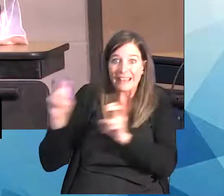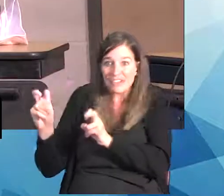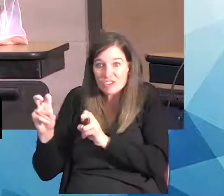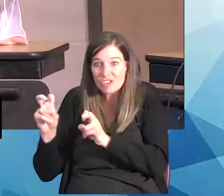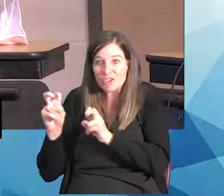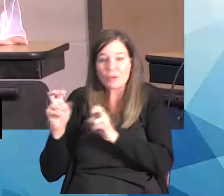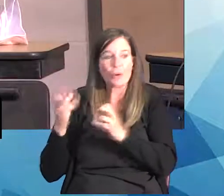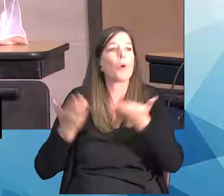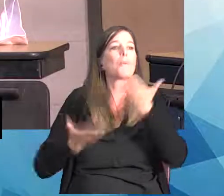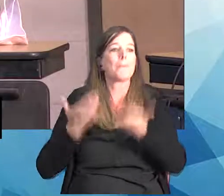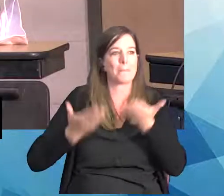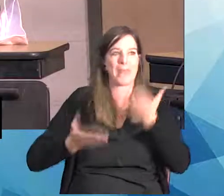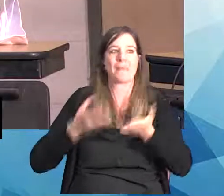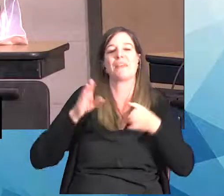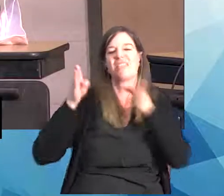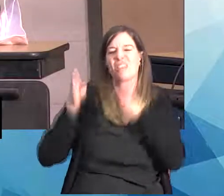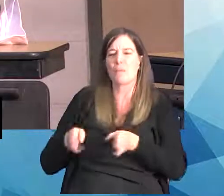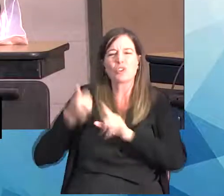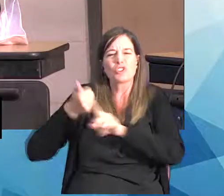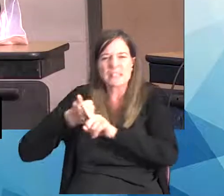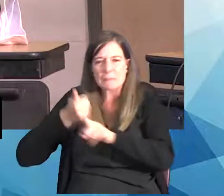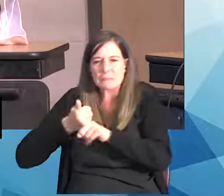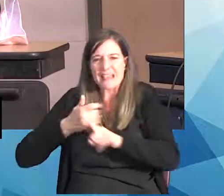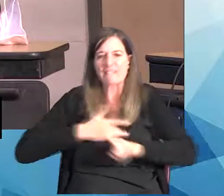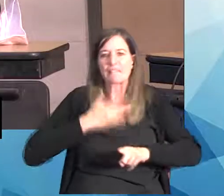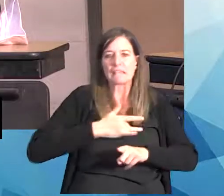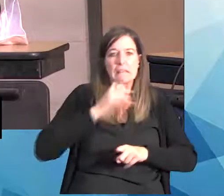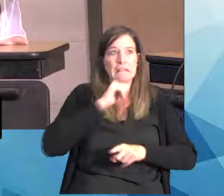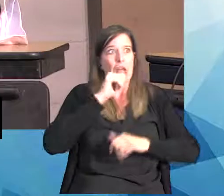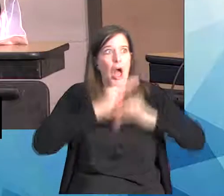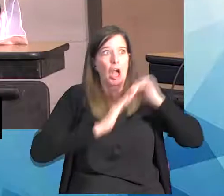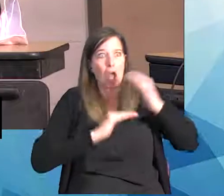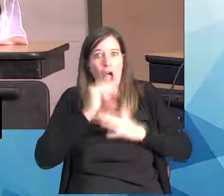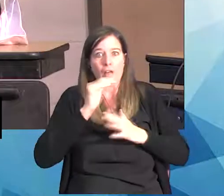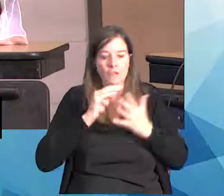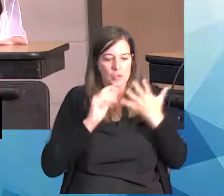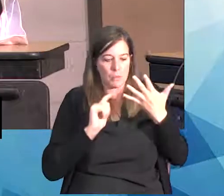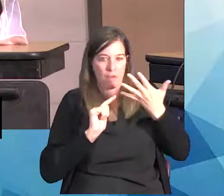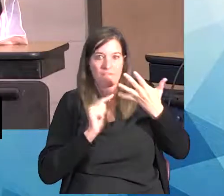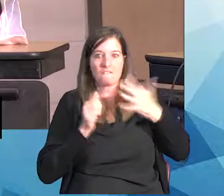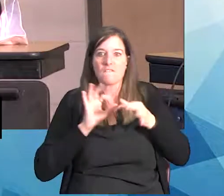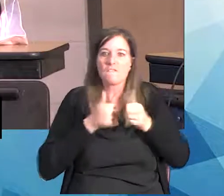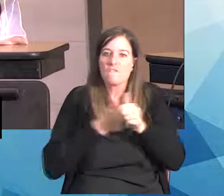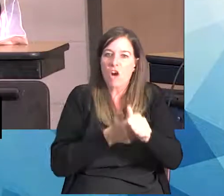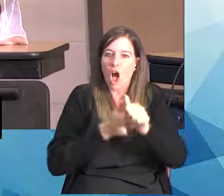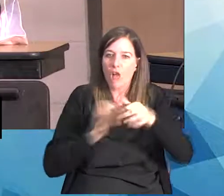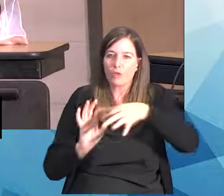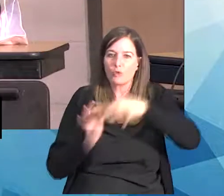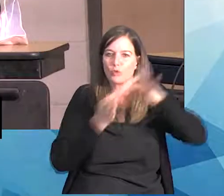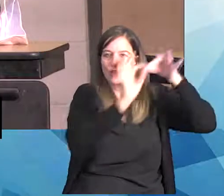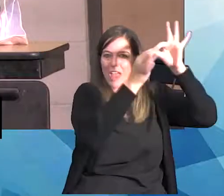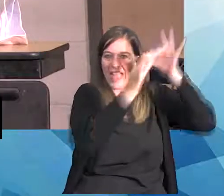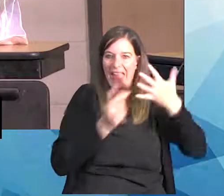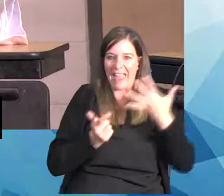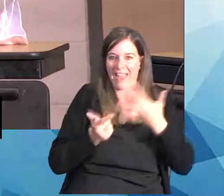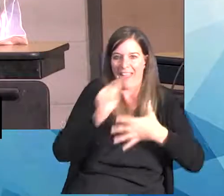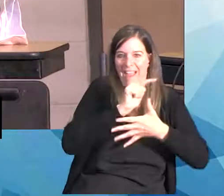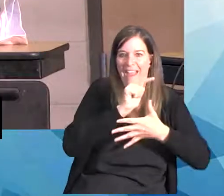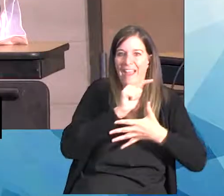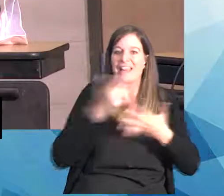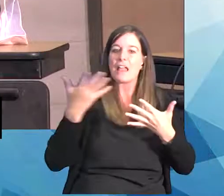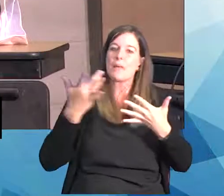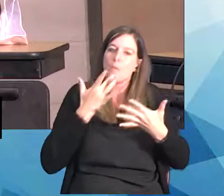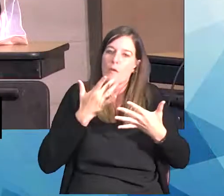Or that I'm uncomfortable giving to my teacher if they're a student. They don't, without fear of that, the ombudsperson saying,